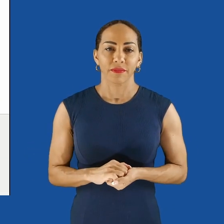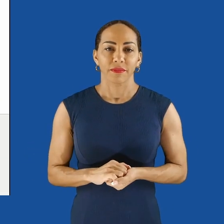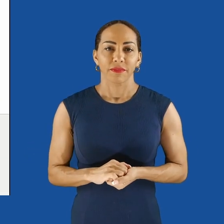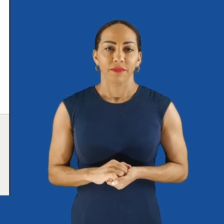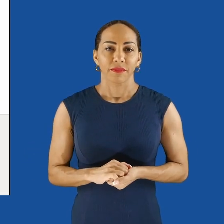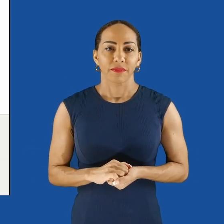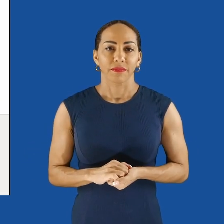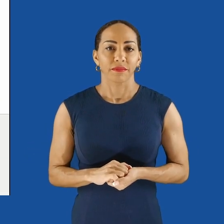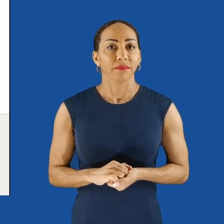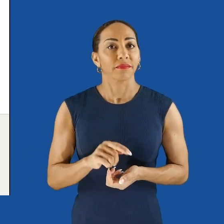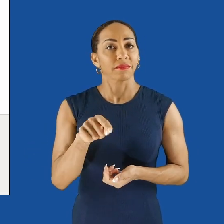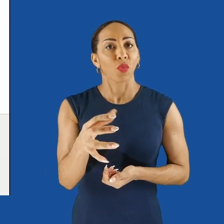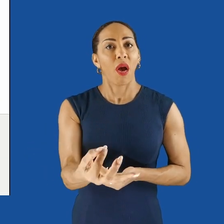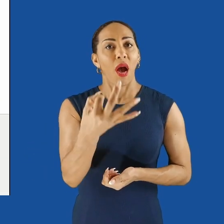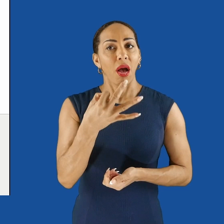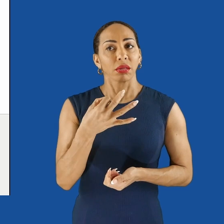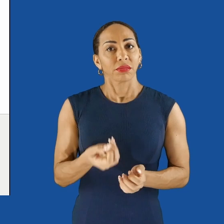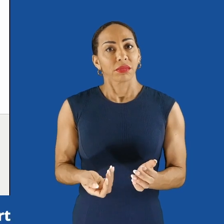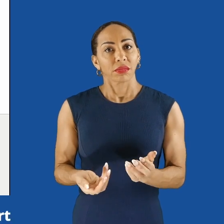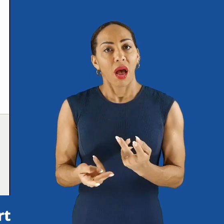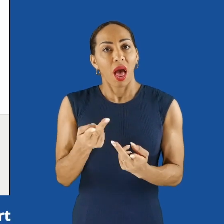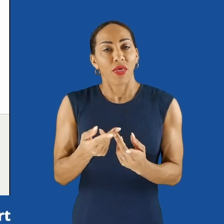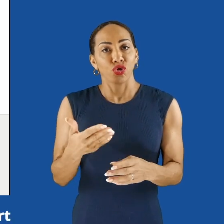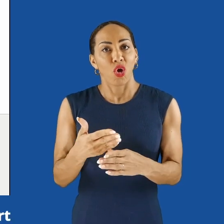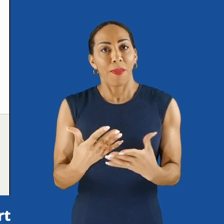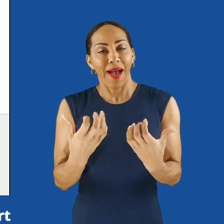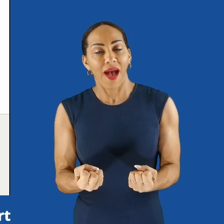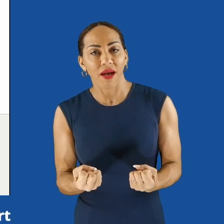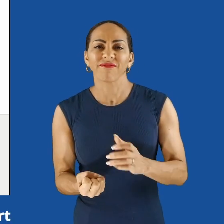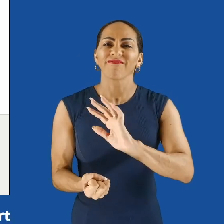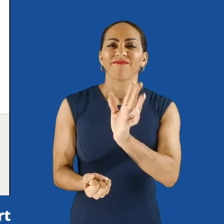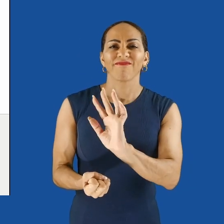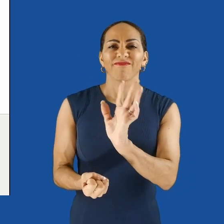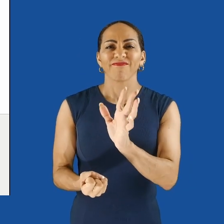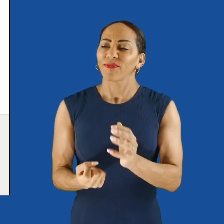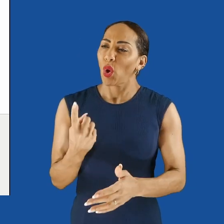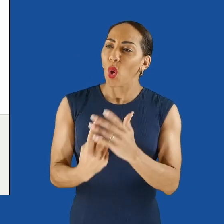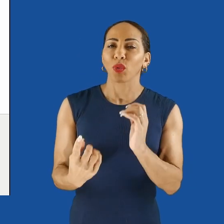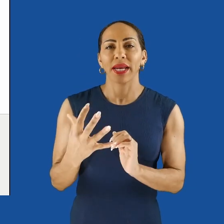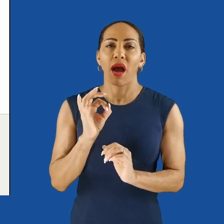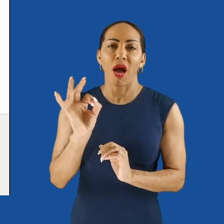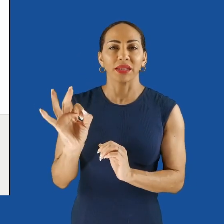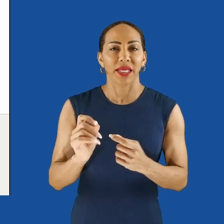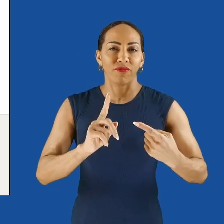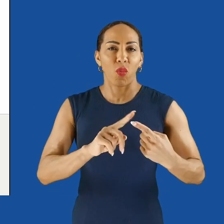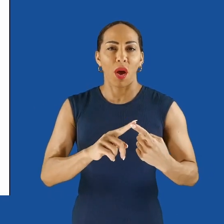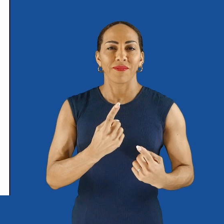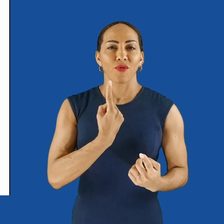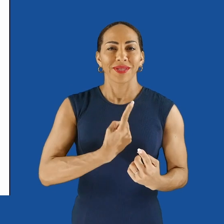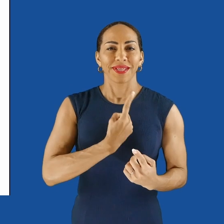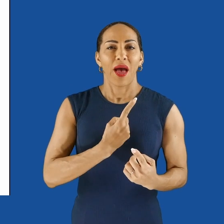Do you need to add another job? No, I don't. I'm only asking for access to work support for my self-employed job.